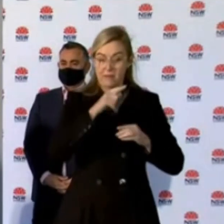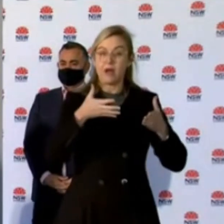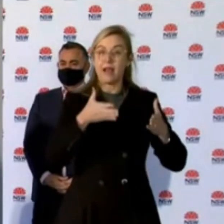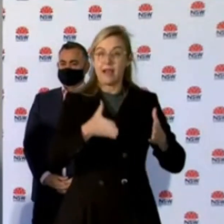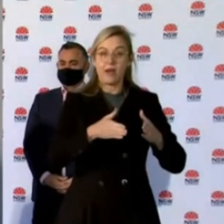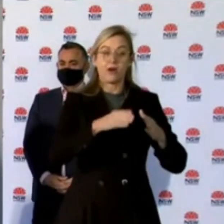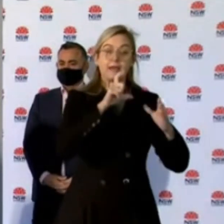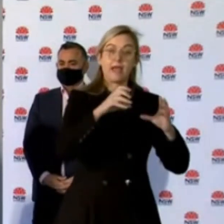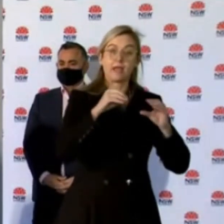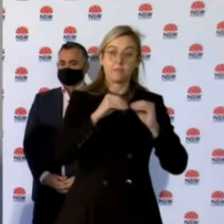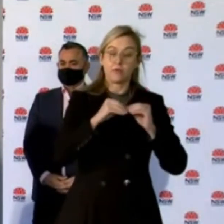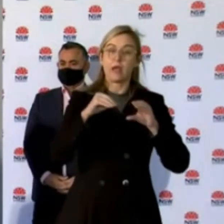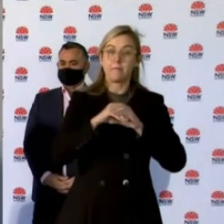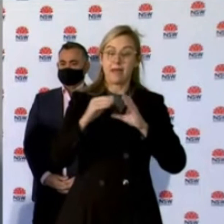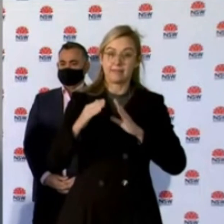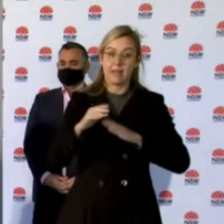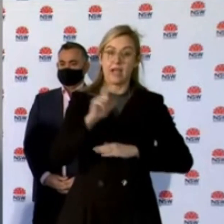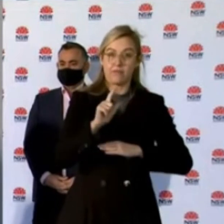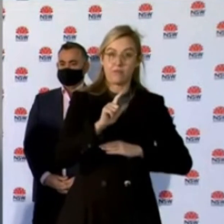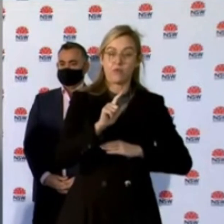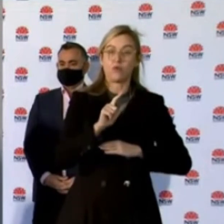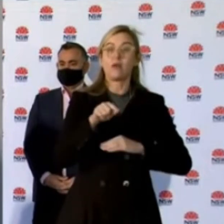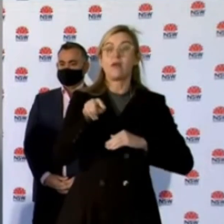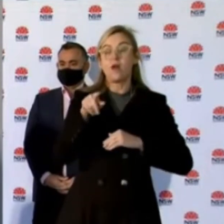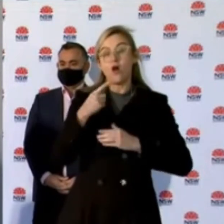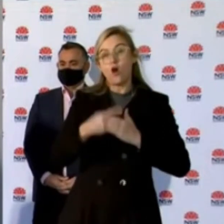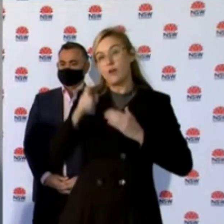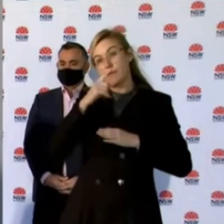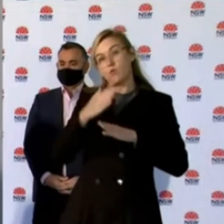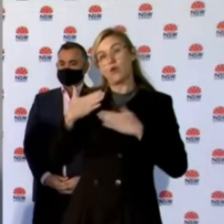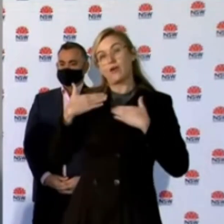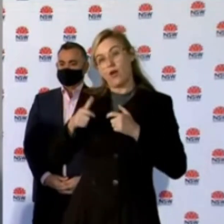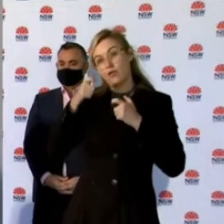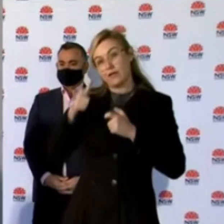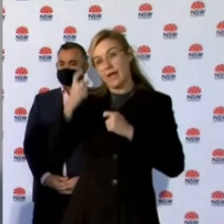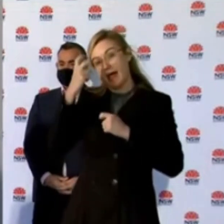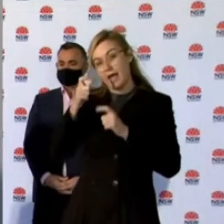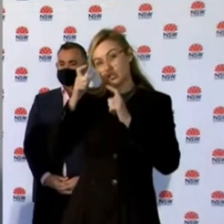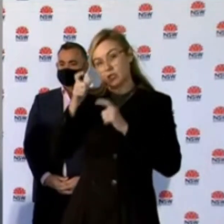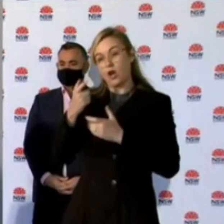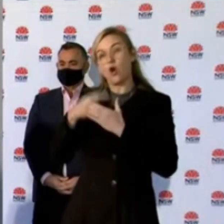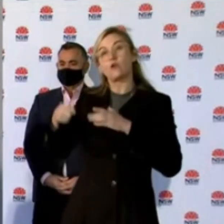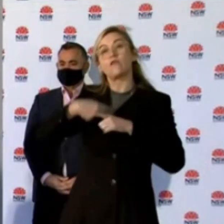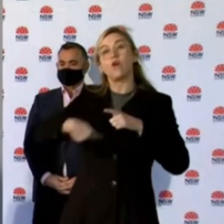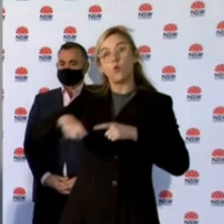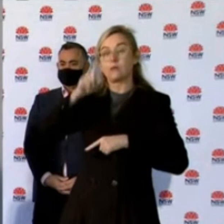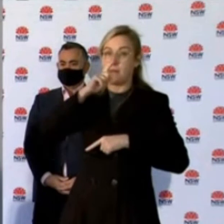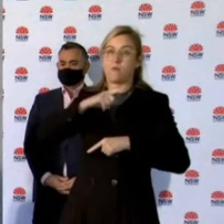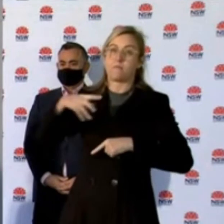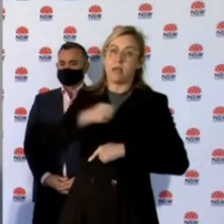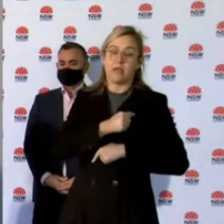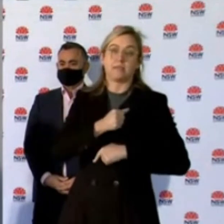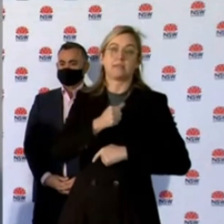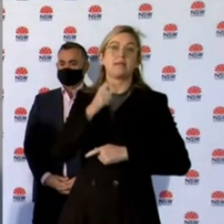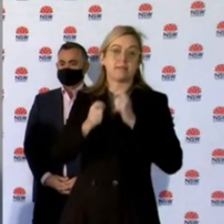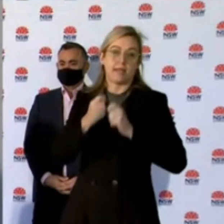Liverpool that we're asking to have that, what we call surveillance testing, because as Dr. Chant said, our focus is to really capture people who